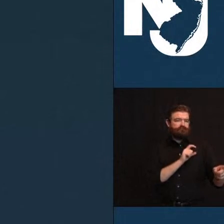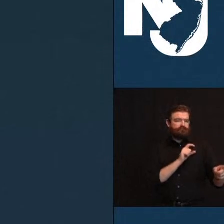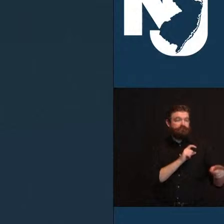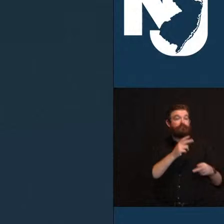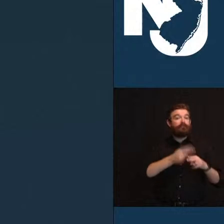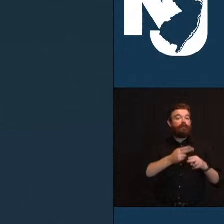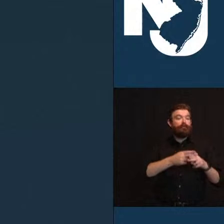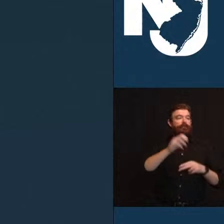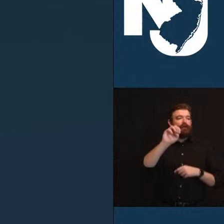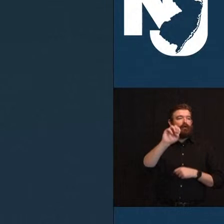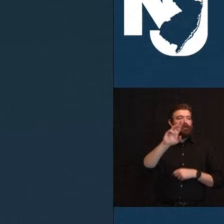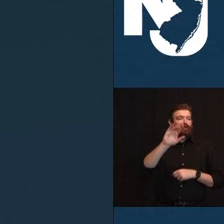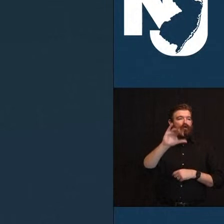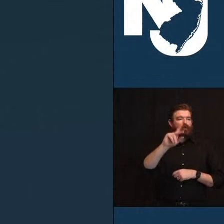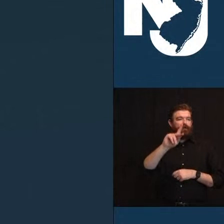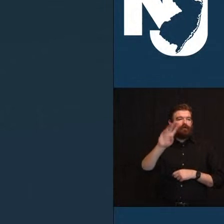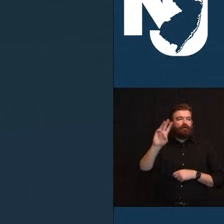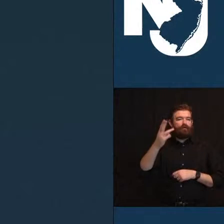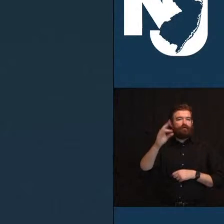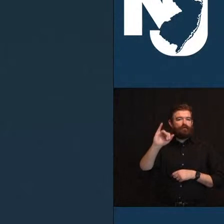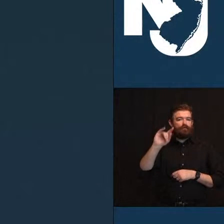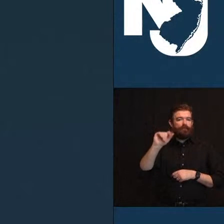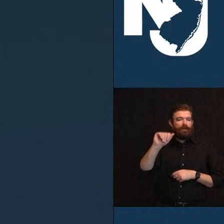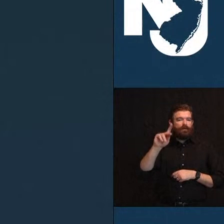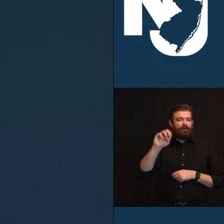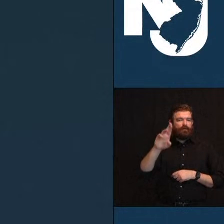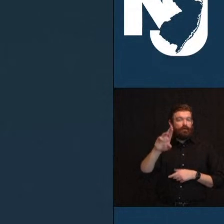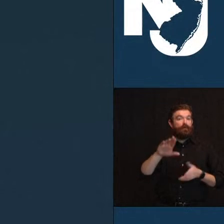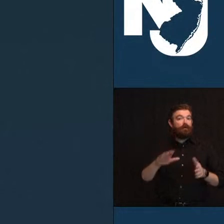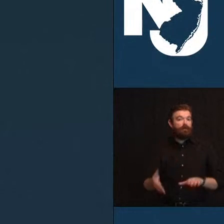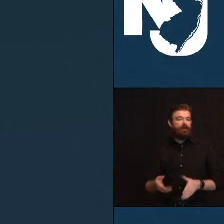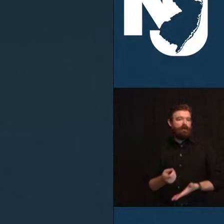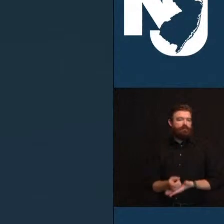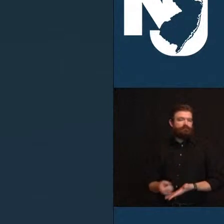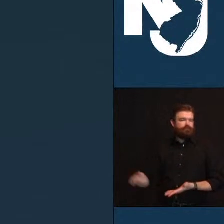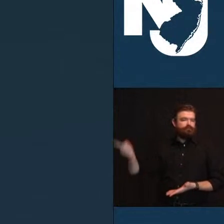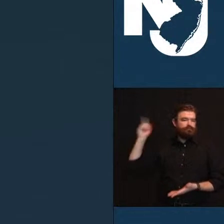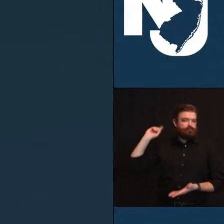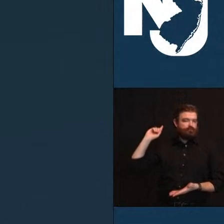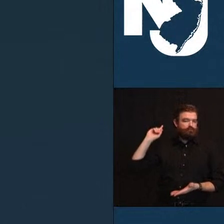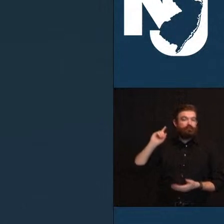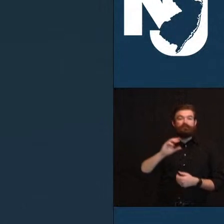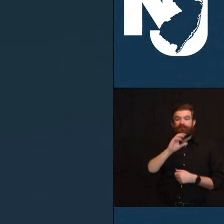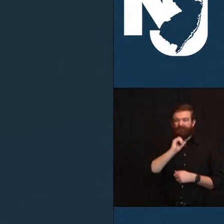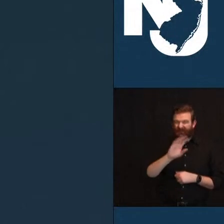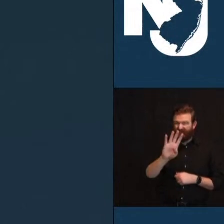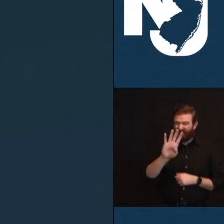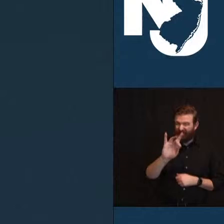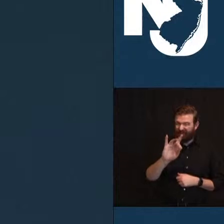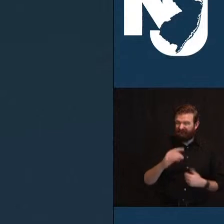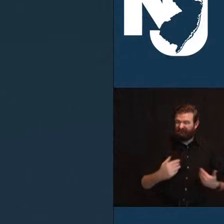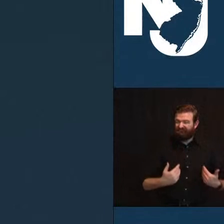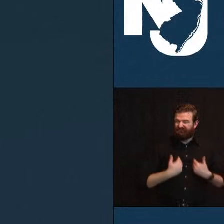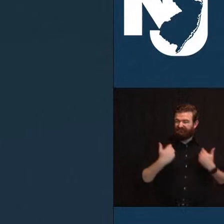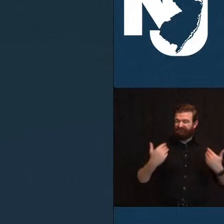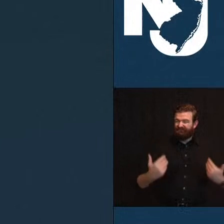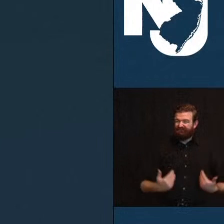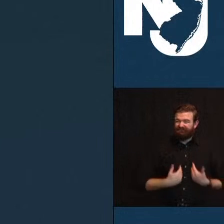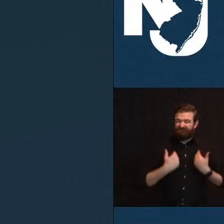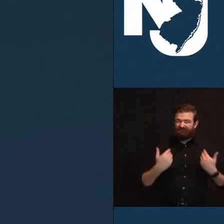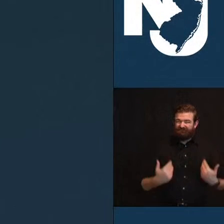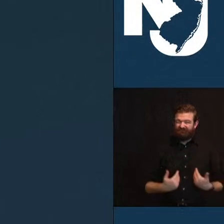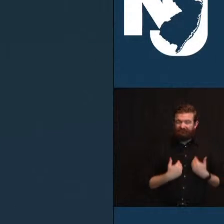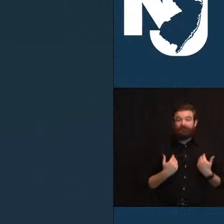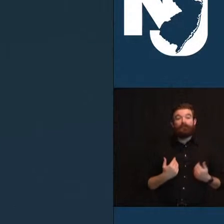away 1 week ago today at the age of only 48 years old. Eric was born in Bridgeton, graduated from